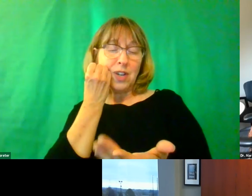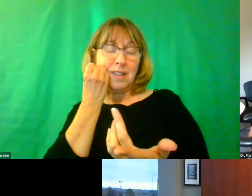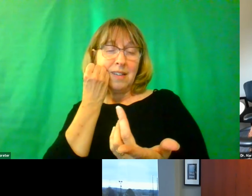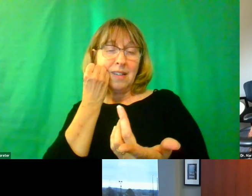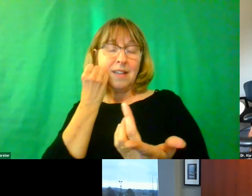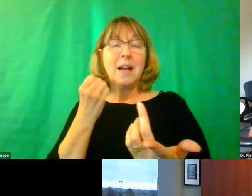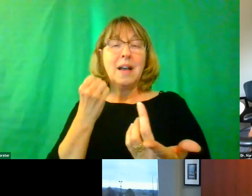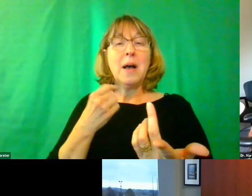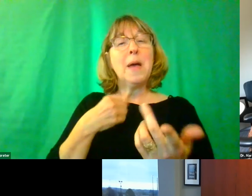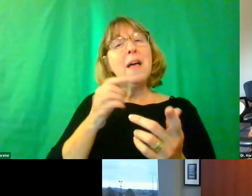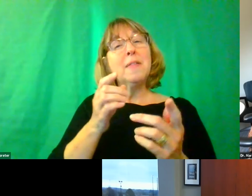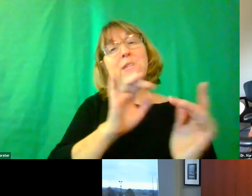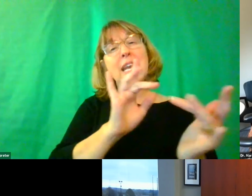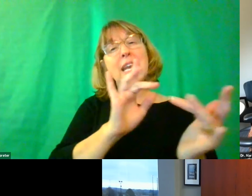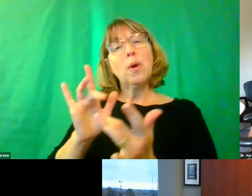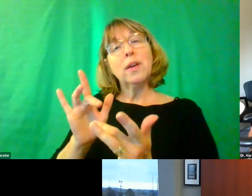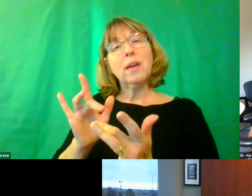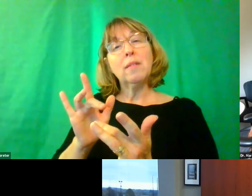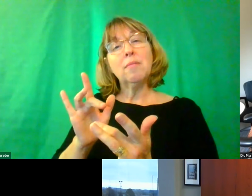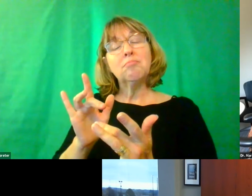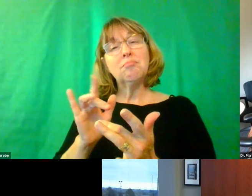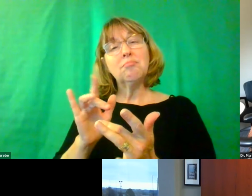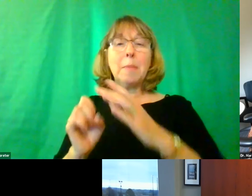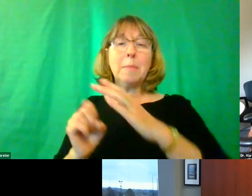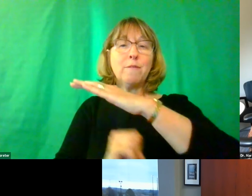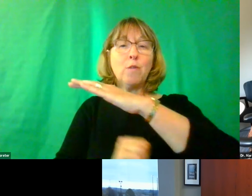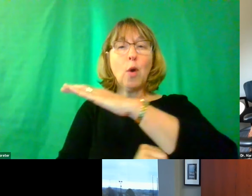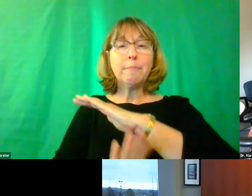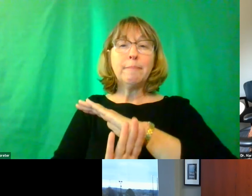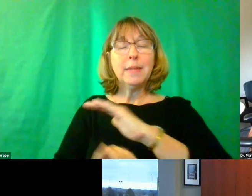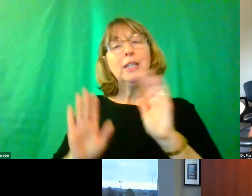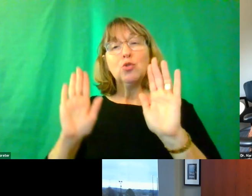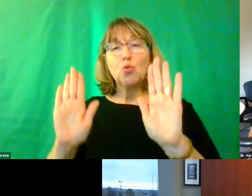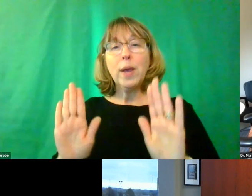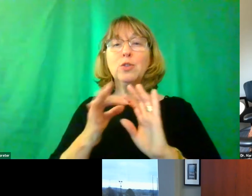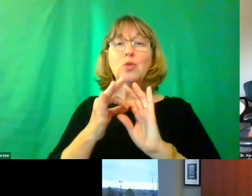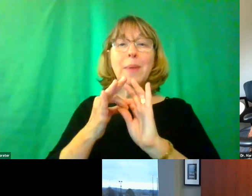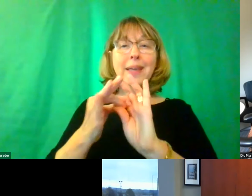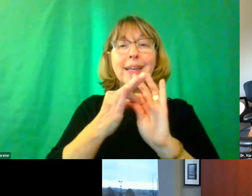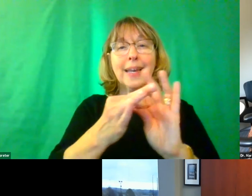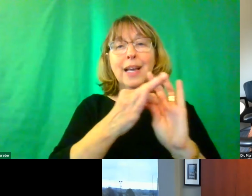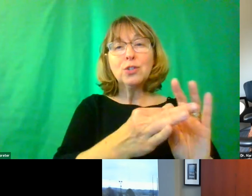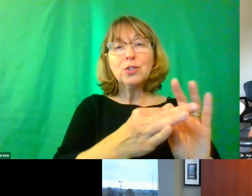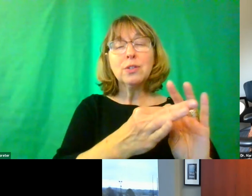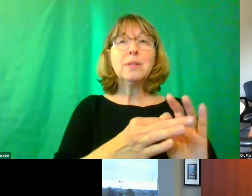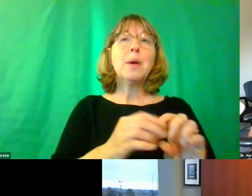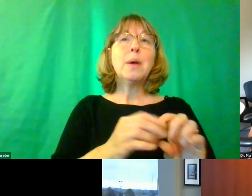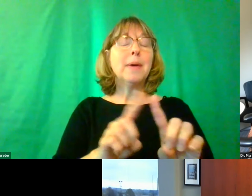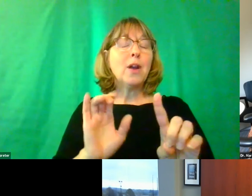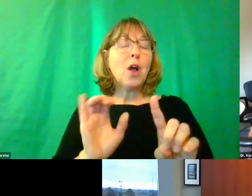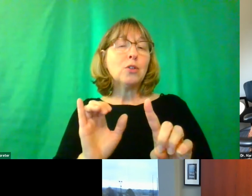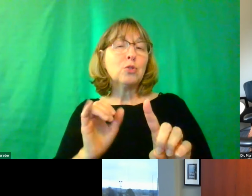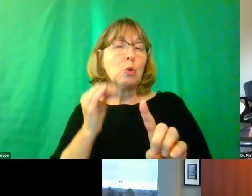networking platform is a great way to make connections, but also stay up to date on events like this that you can participate in.